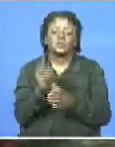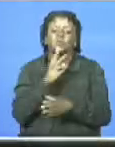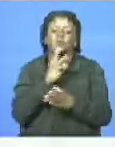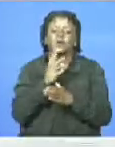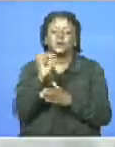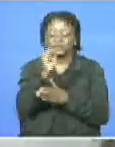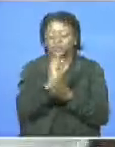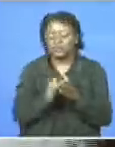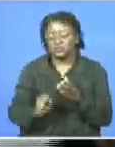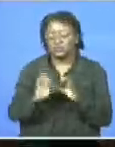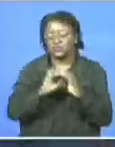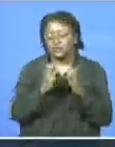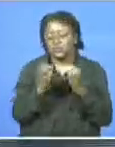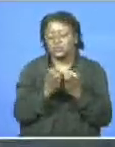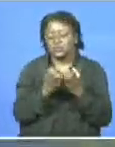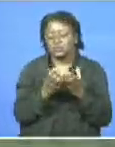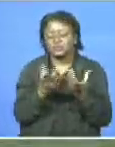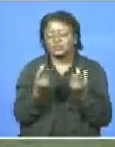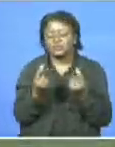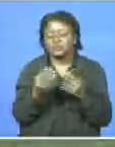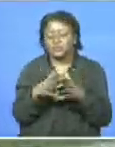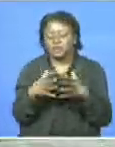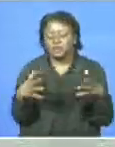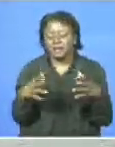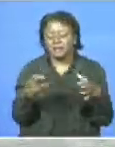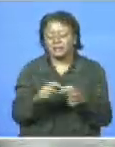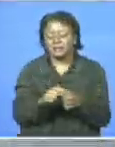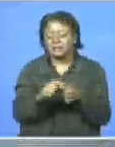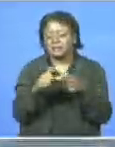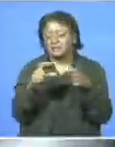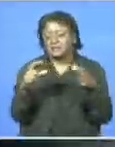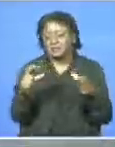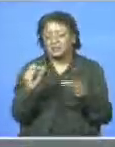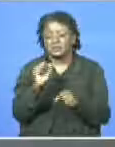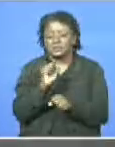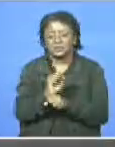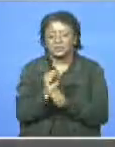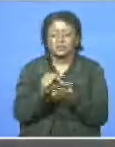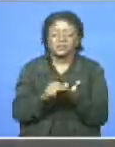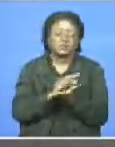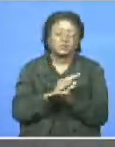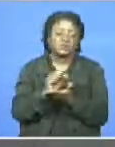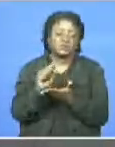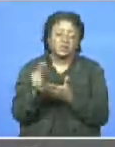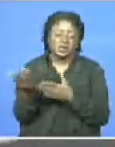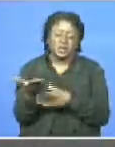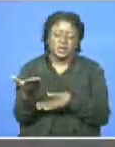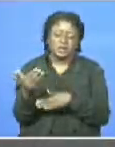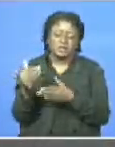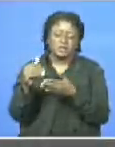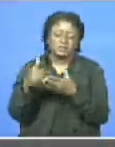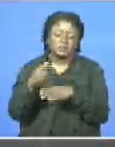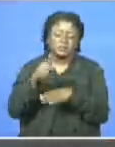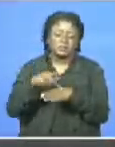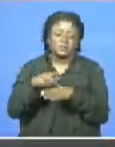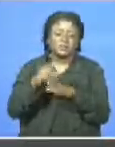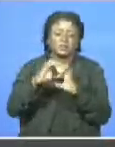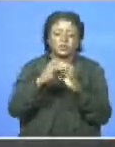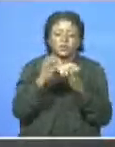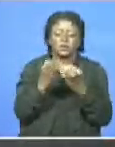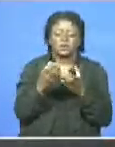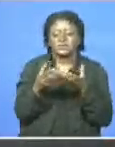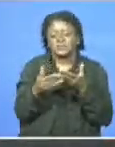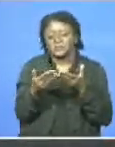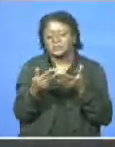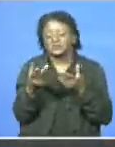The Water and Sewerage Corporation carrying out a mass disconnection exercise this week here in the Capitol. Chairman Adrian Gibson says the corporation is